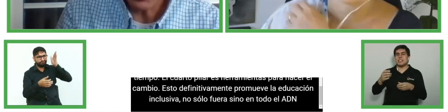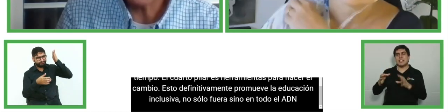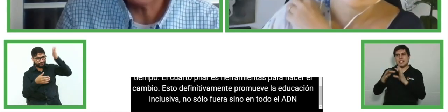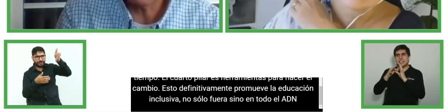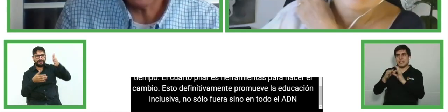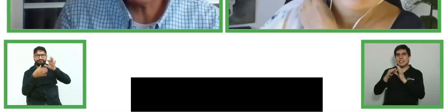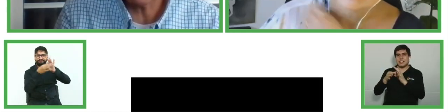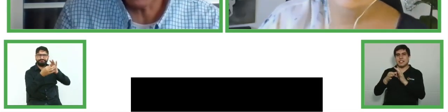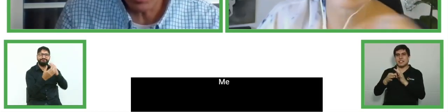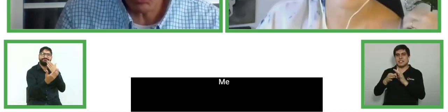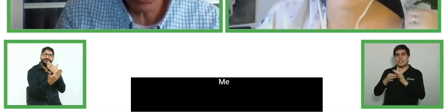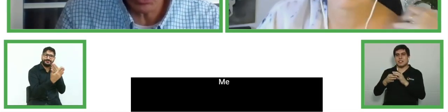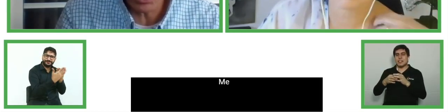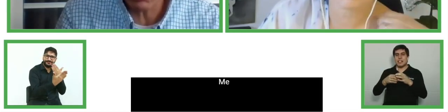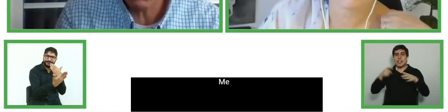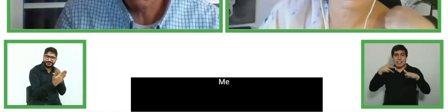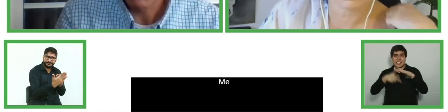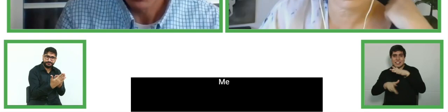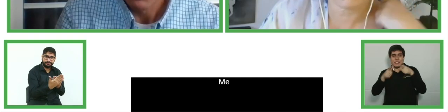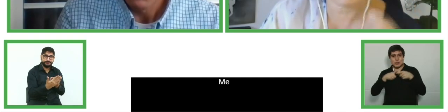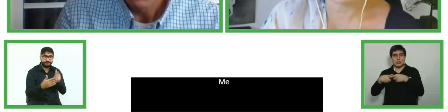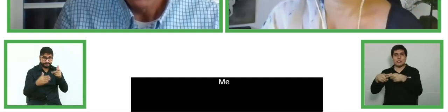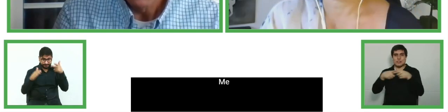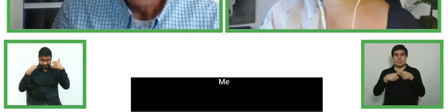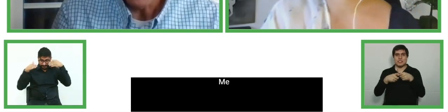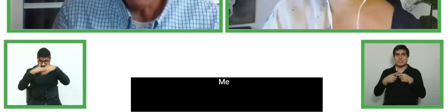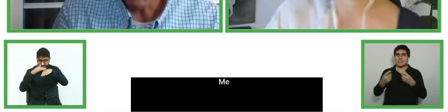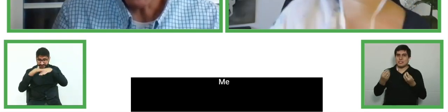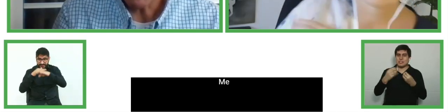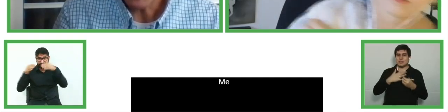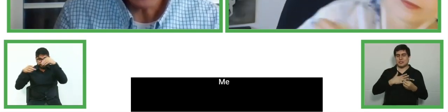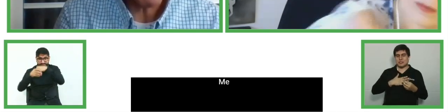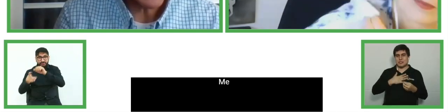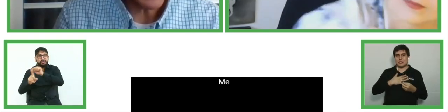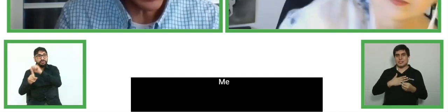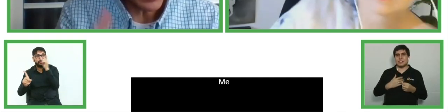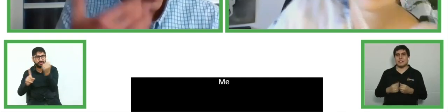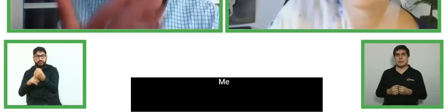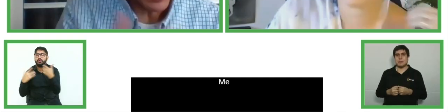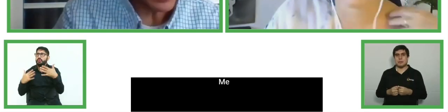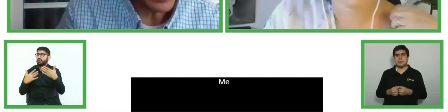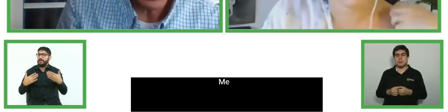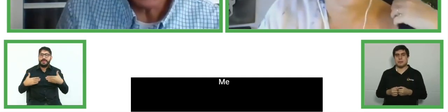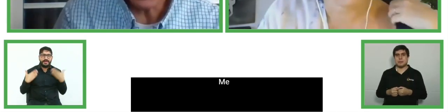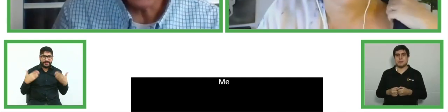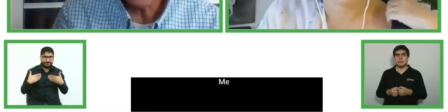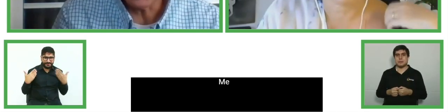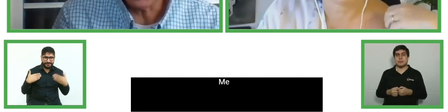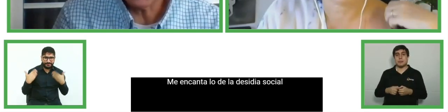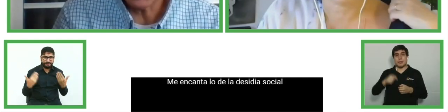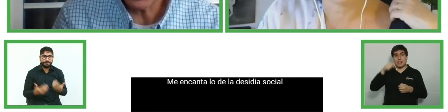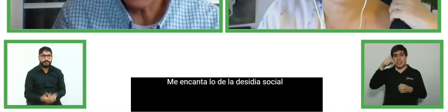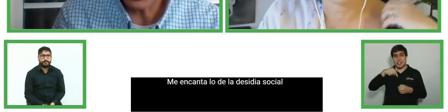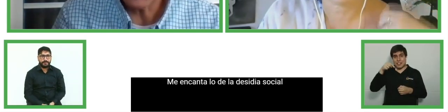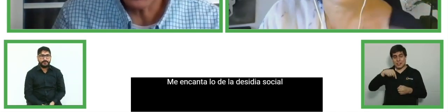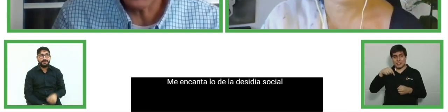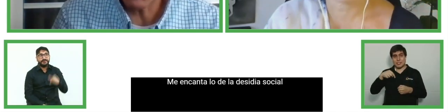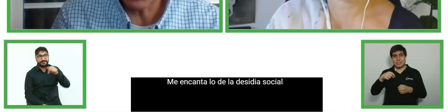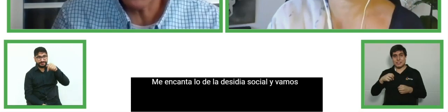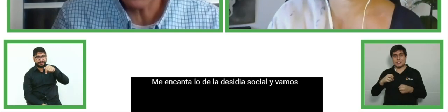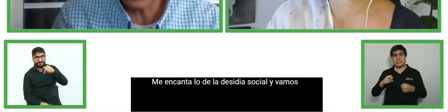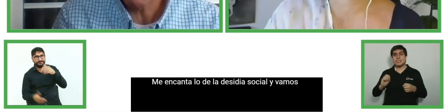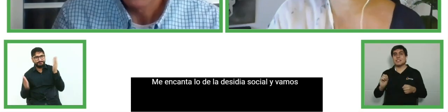thing. Well, and now we have to go to the next panelist,